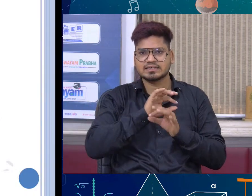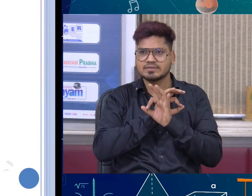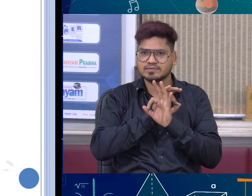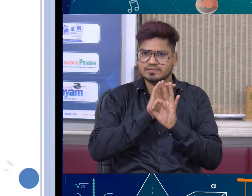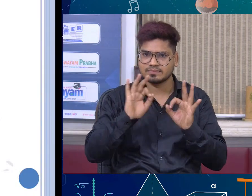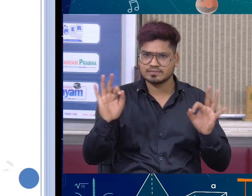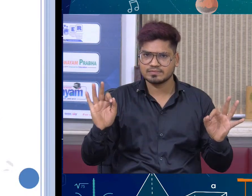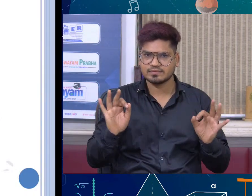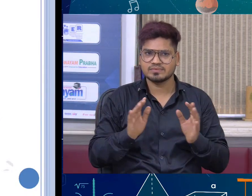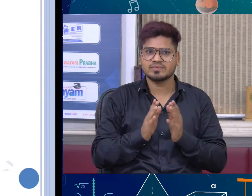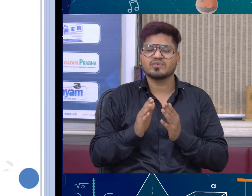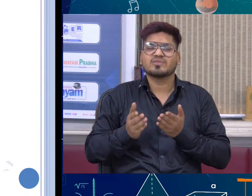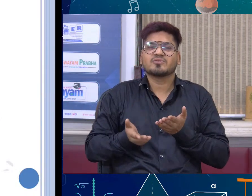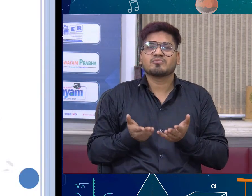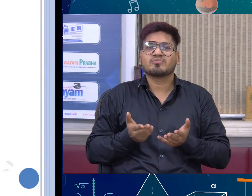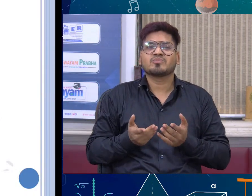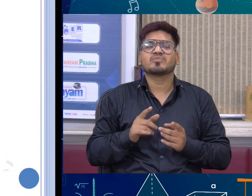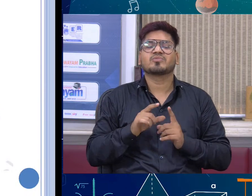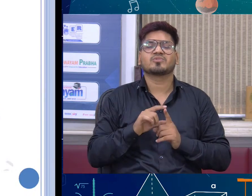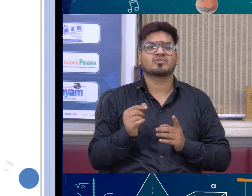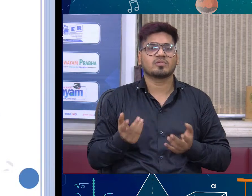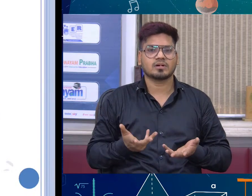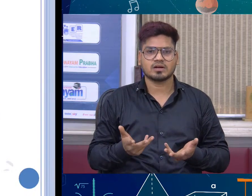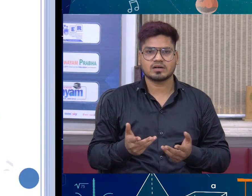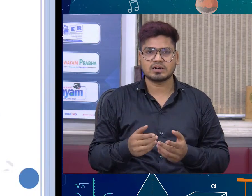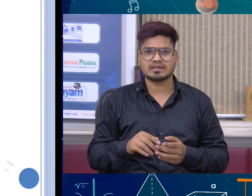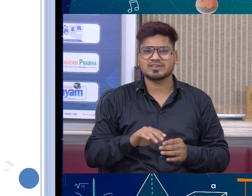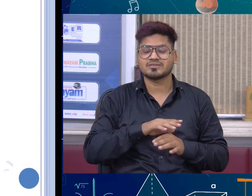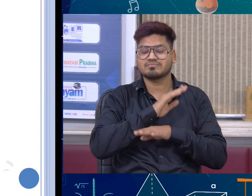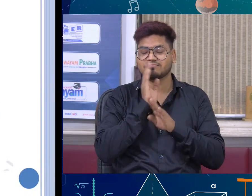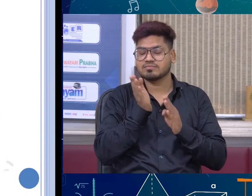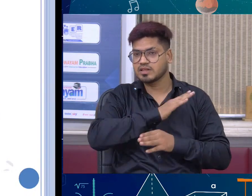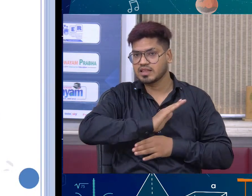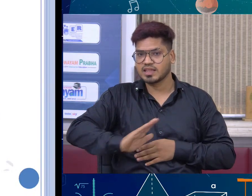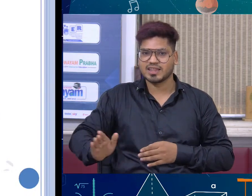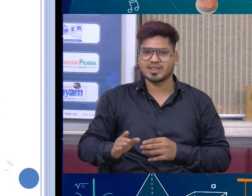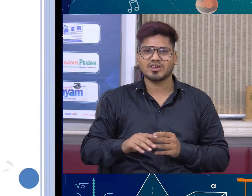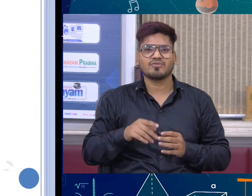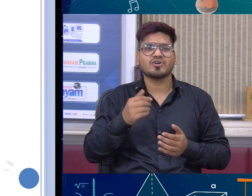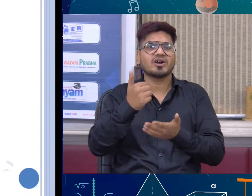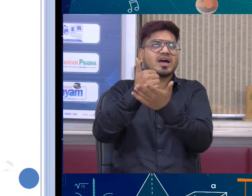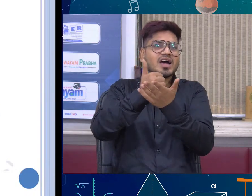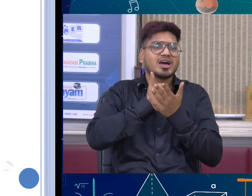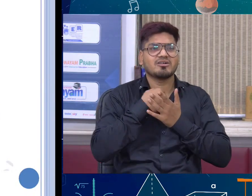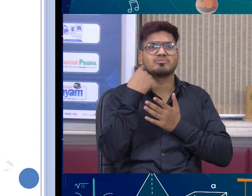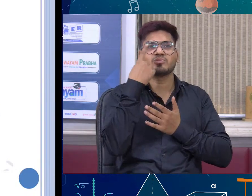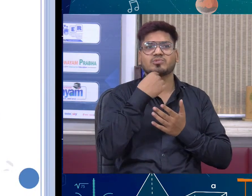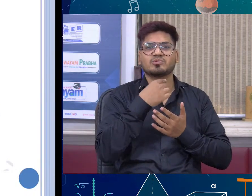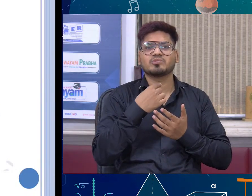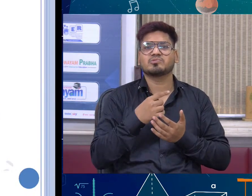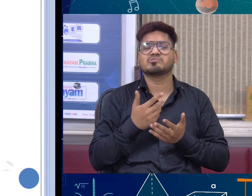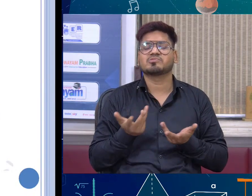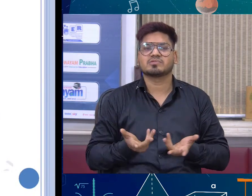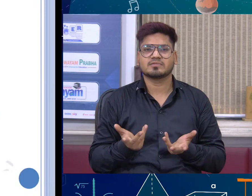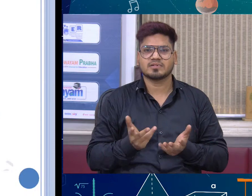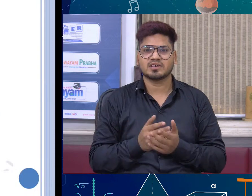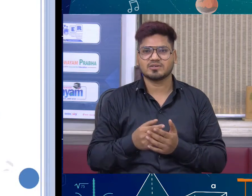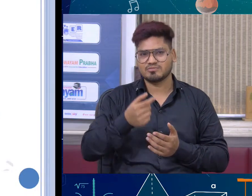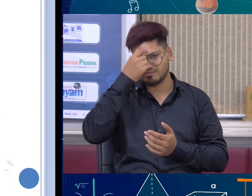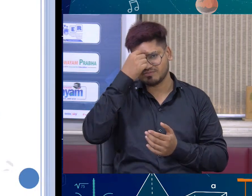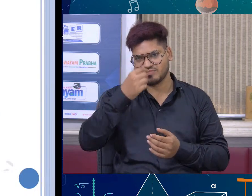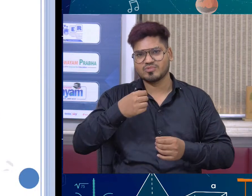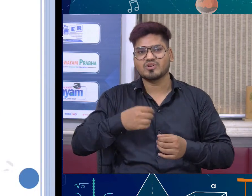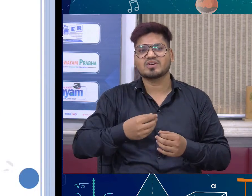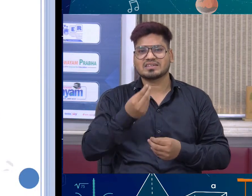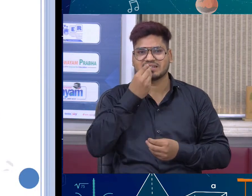night was a sorrowful one. All our work for nothing. There is no one who can help us. We will all go into